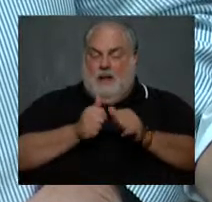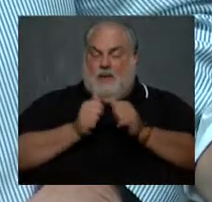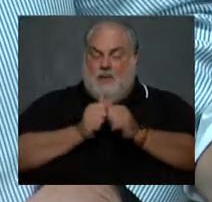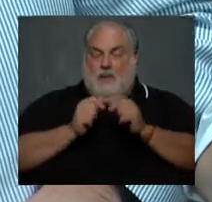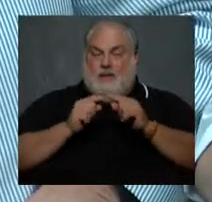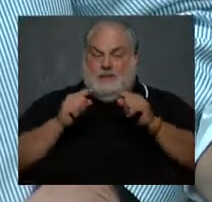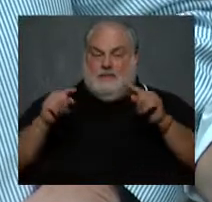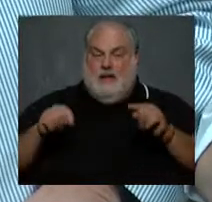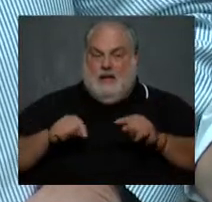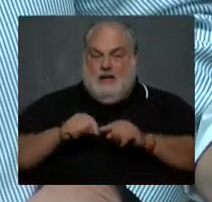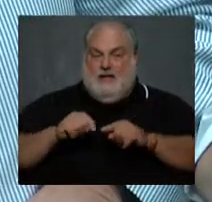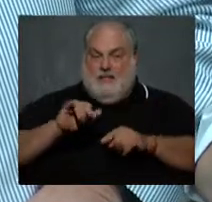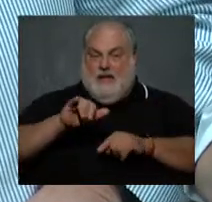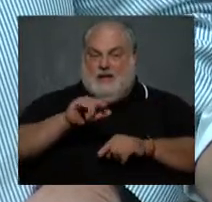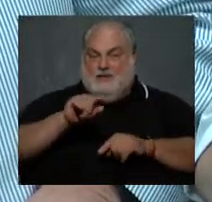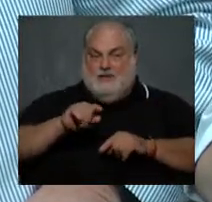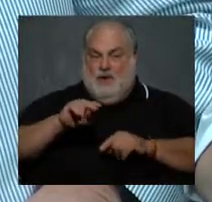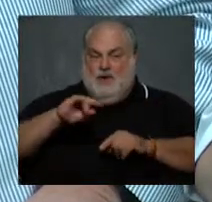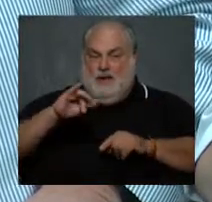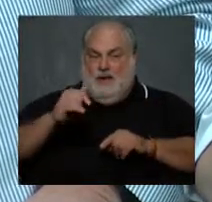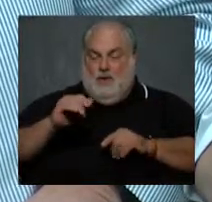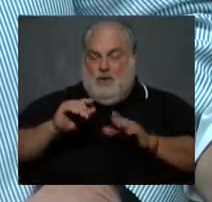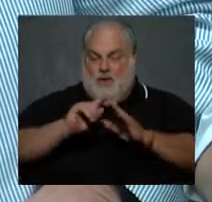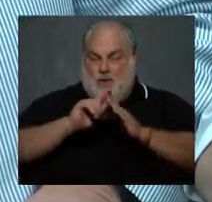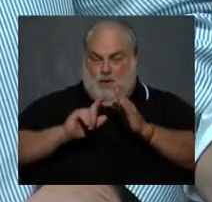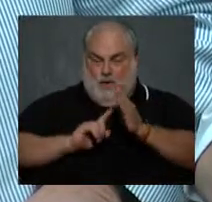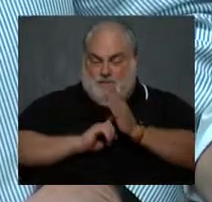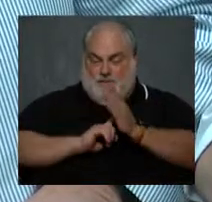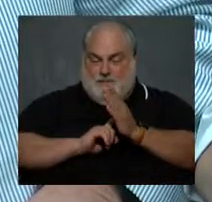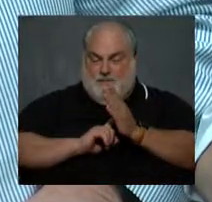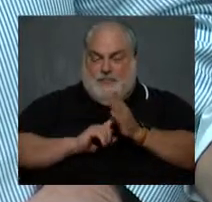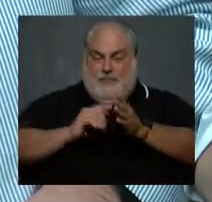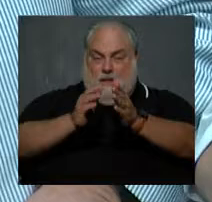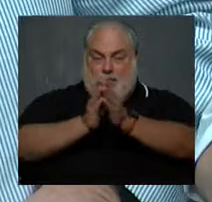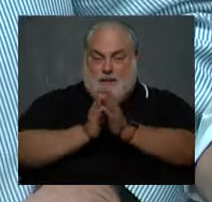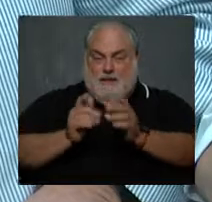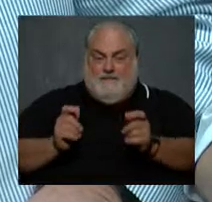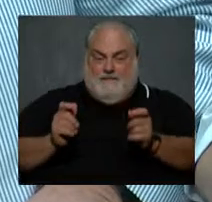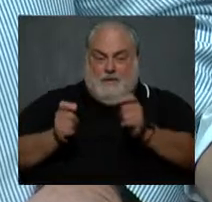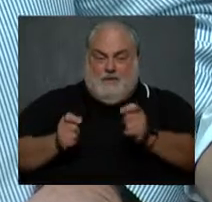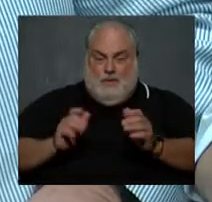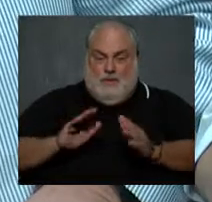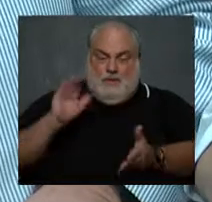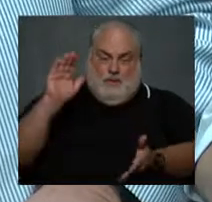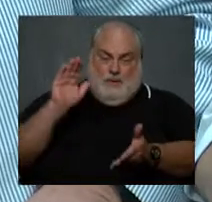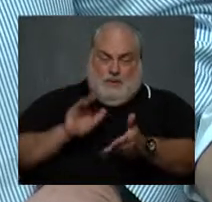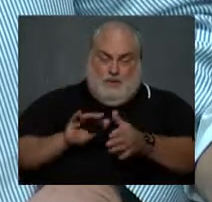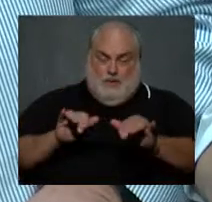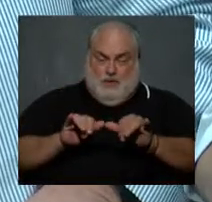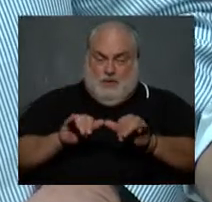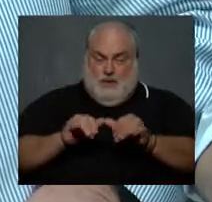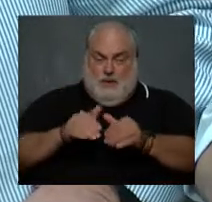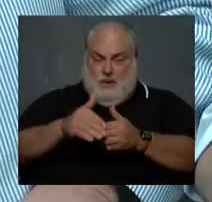as allowed within the zoning ordinance. The request includes a variance from the zoning ordinance to allow a reduced street buffer along South